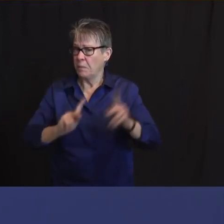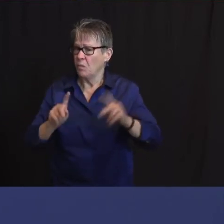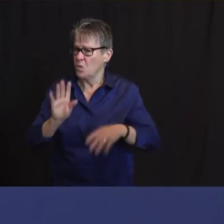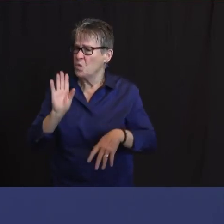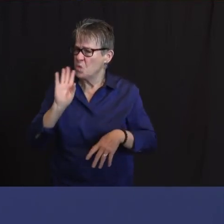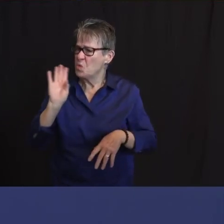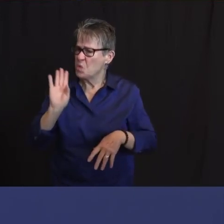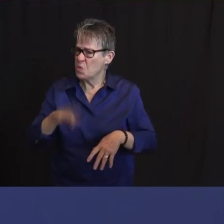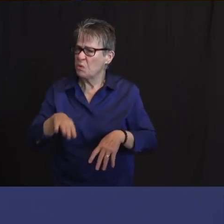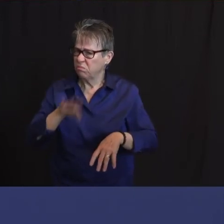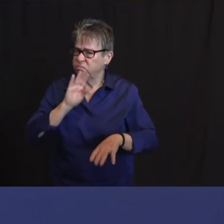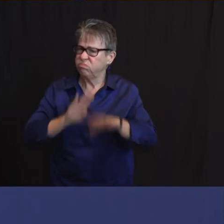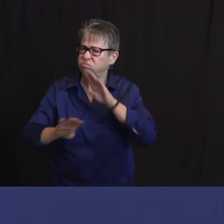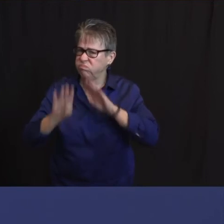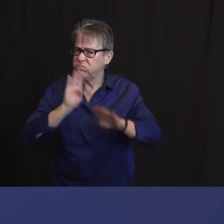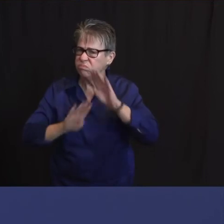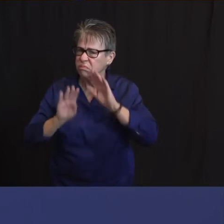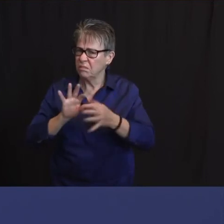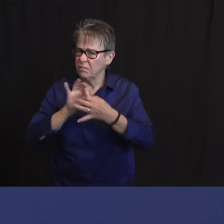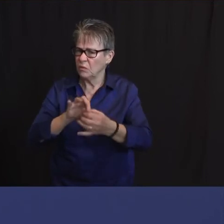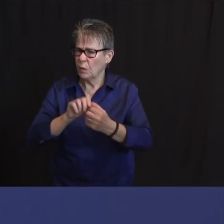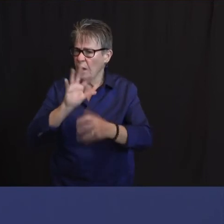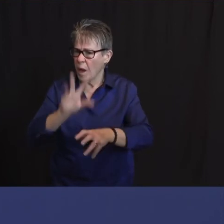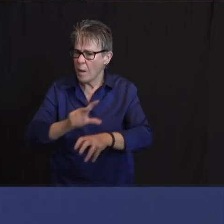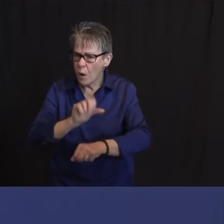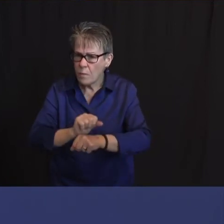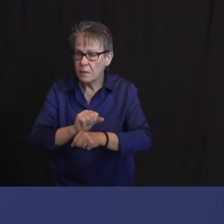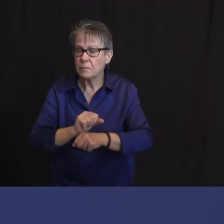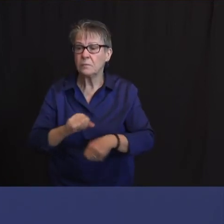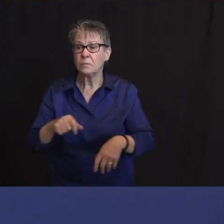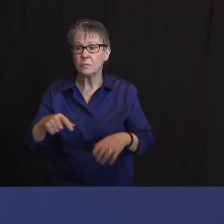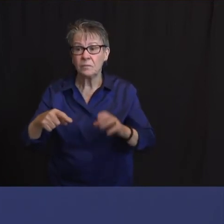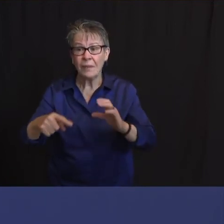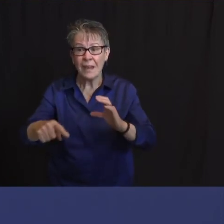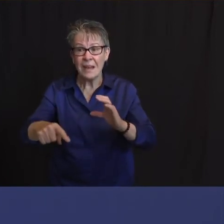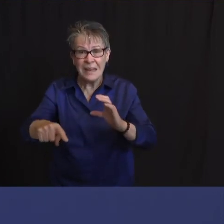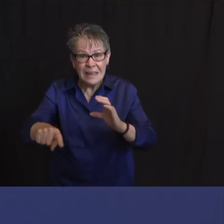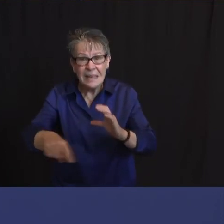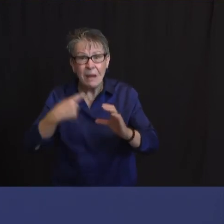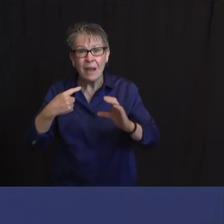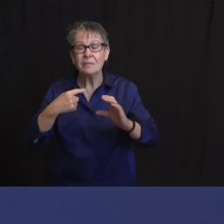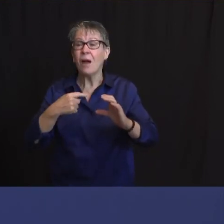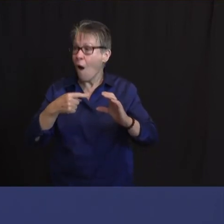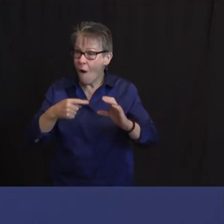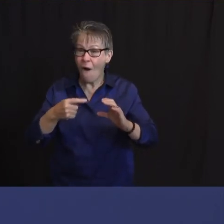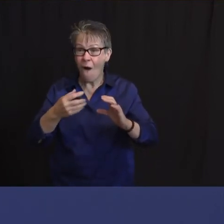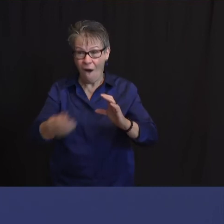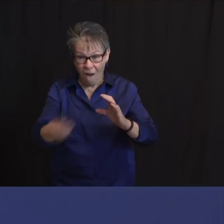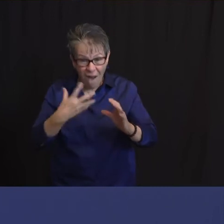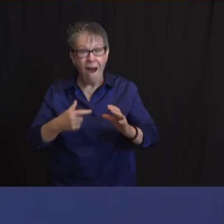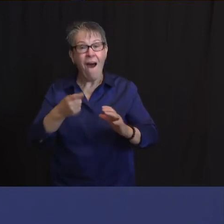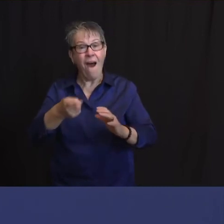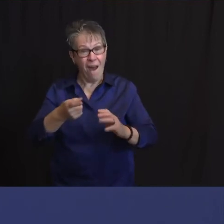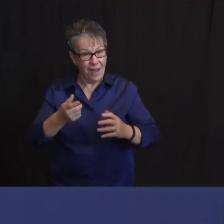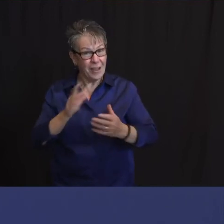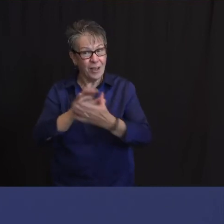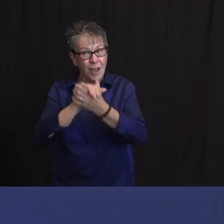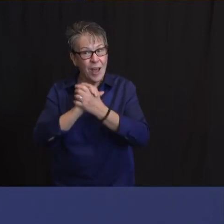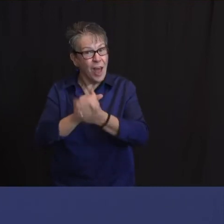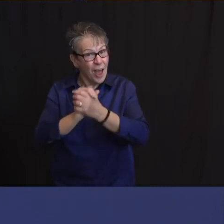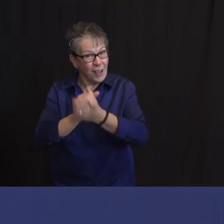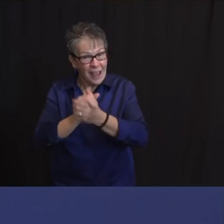get an appointment. They get an email from the Department of Health saying, congratulations, you're now eligible. Please go online and make an